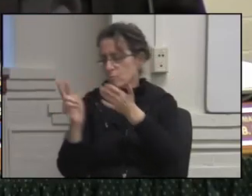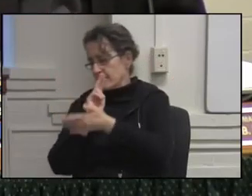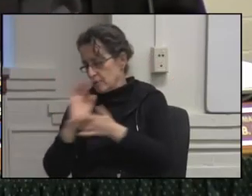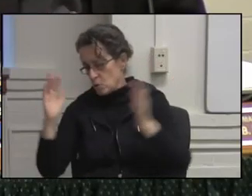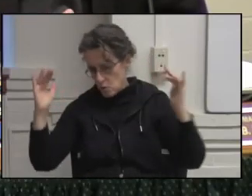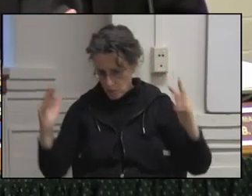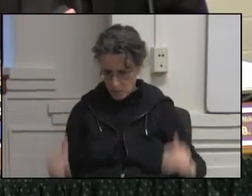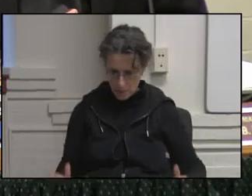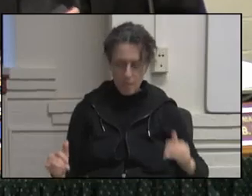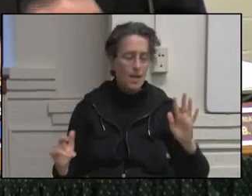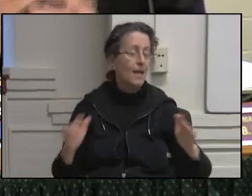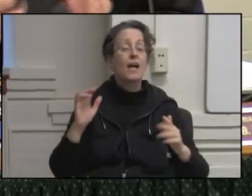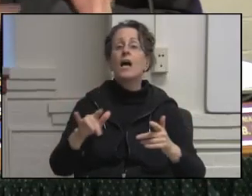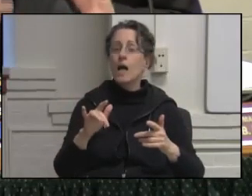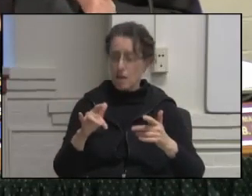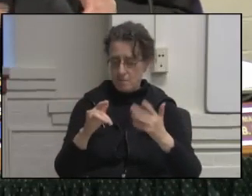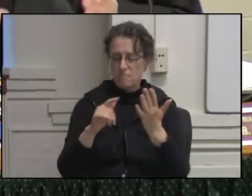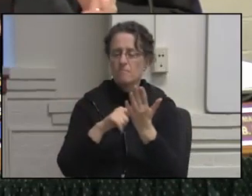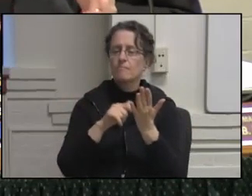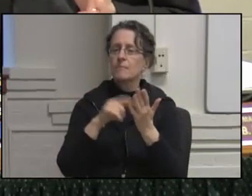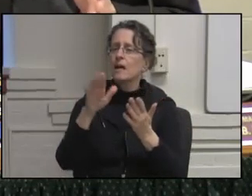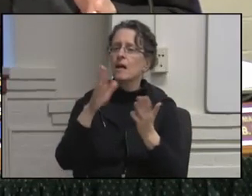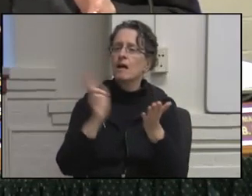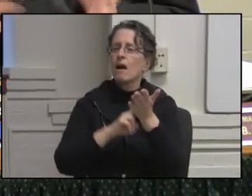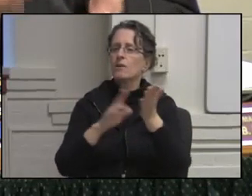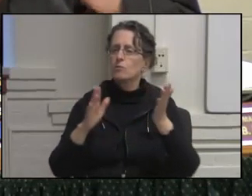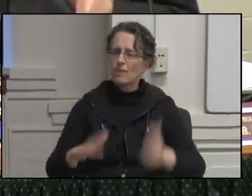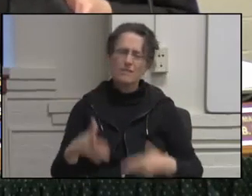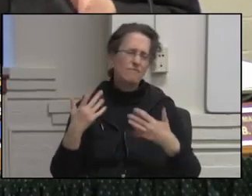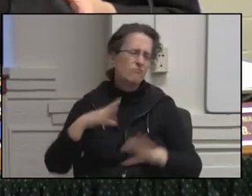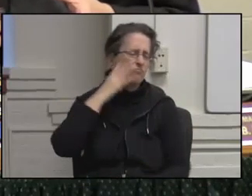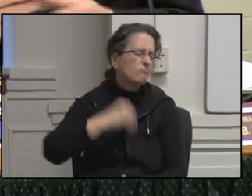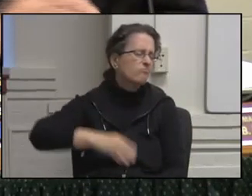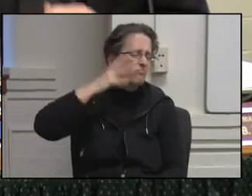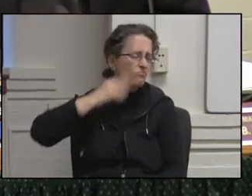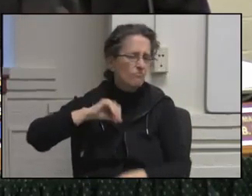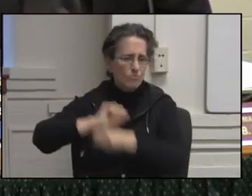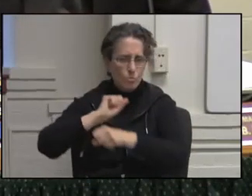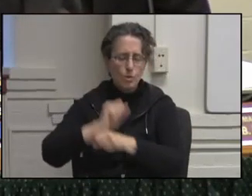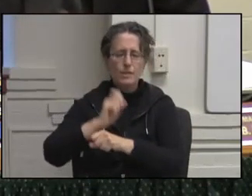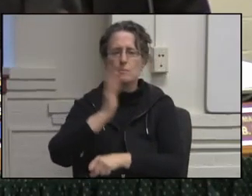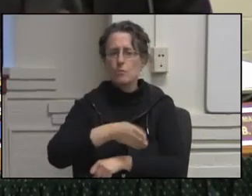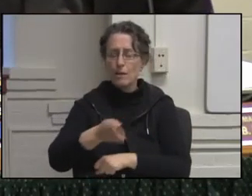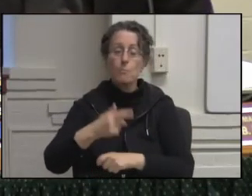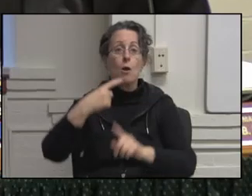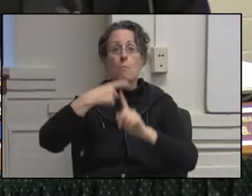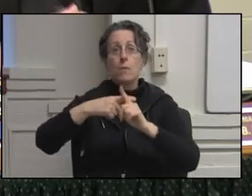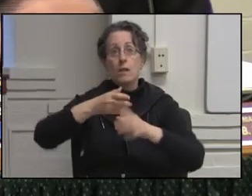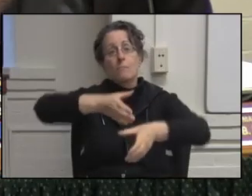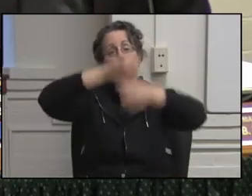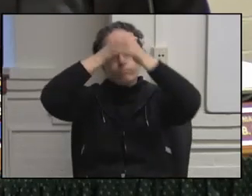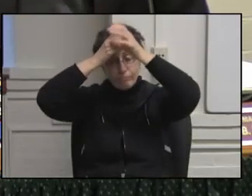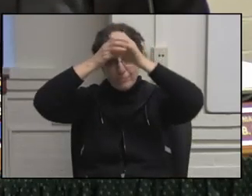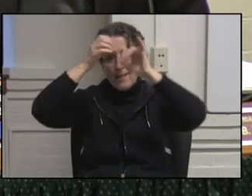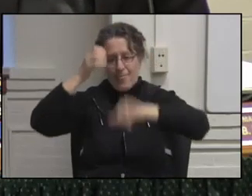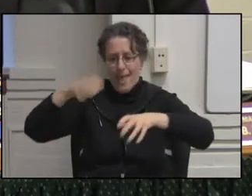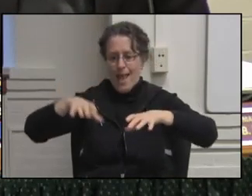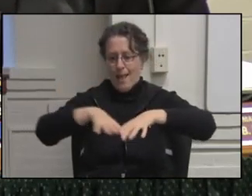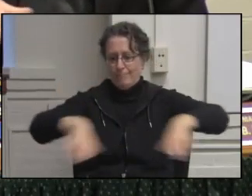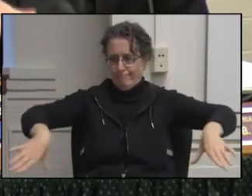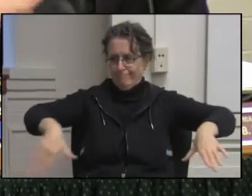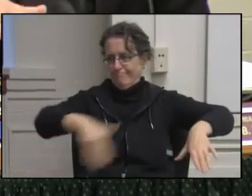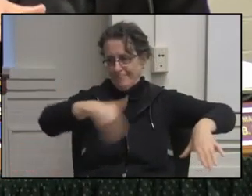who is well-versed in that, working in the town, and particularly in that part of the town, Zaluzny, who